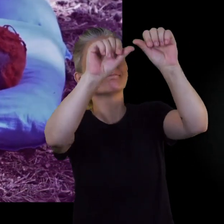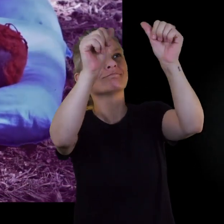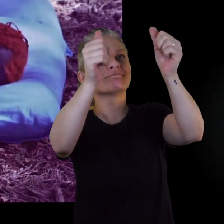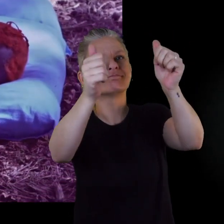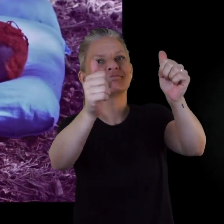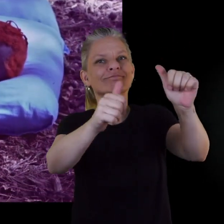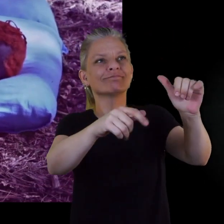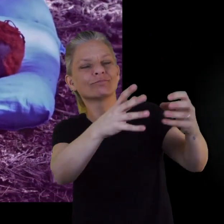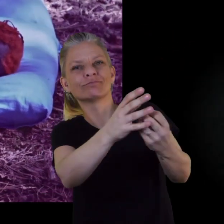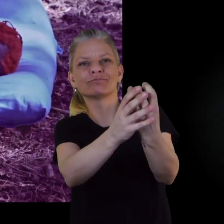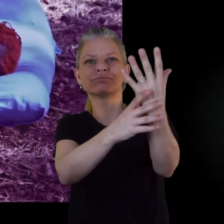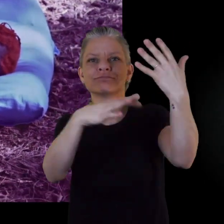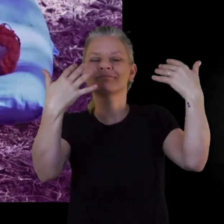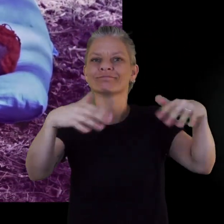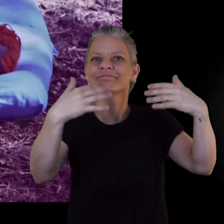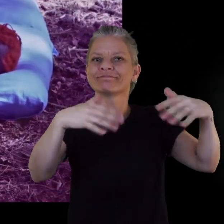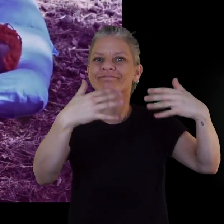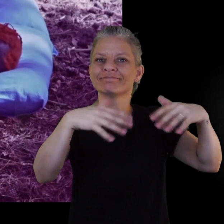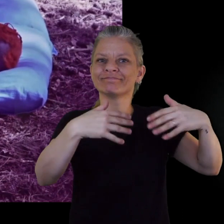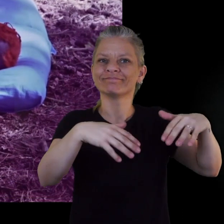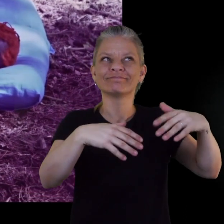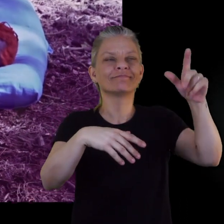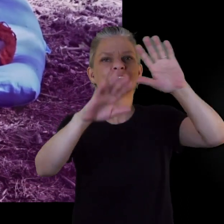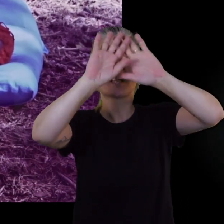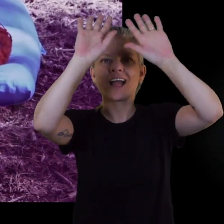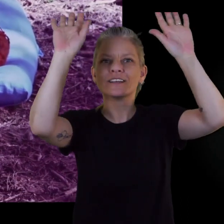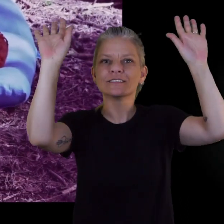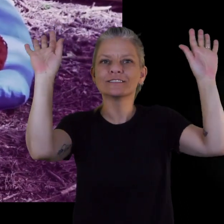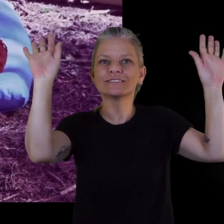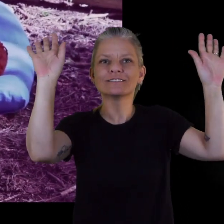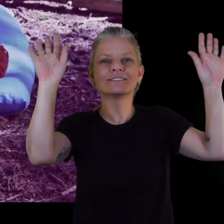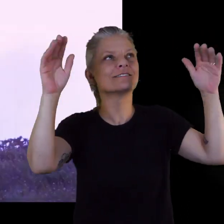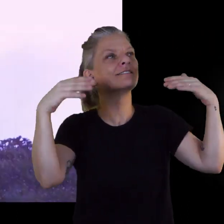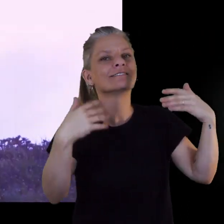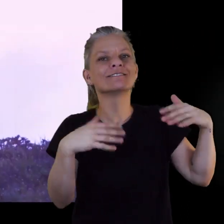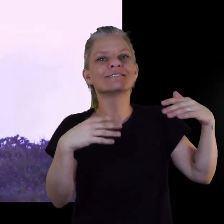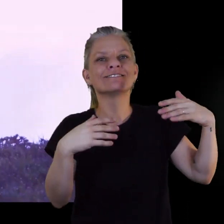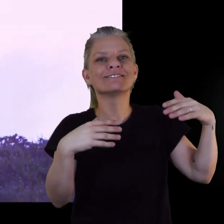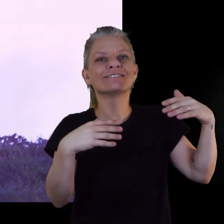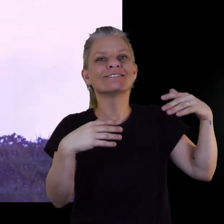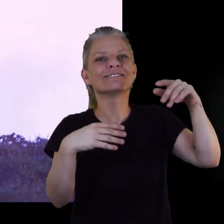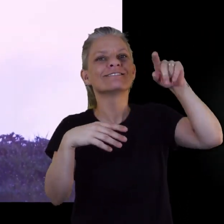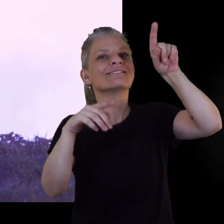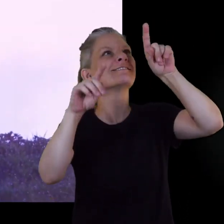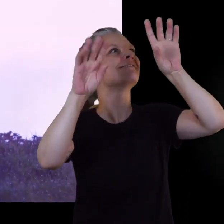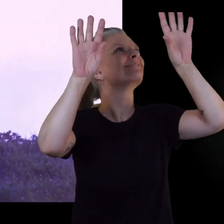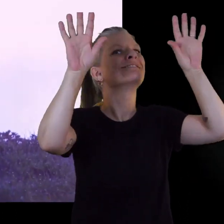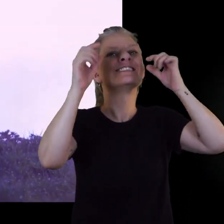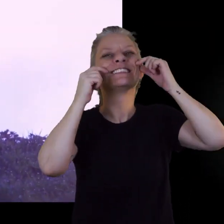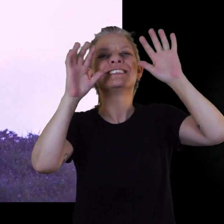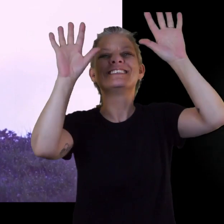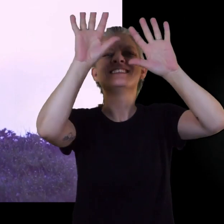carved face as it rose from its own mirage. The sky, the great refractor, painted her skin with a